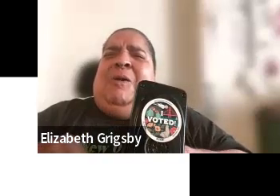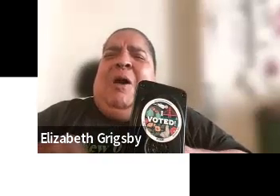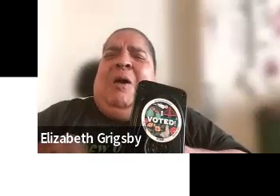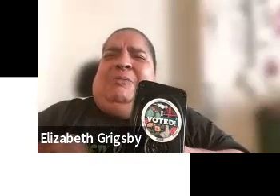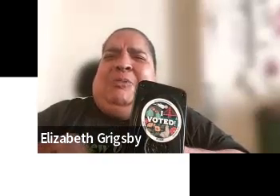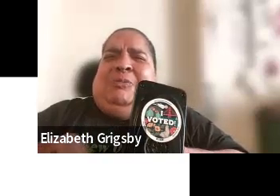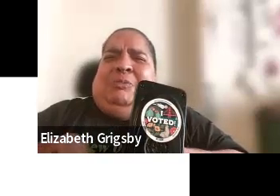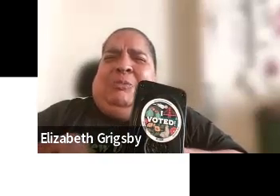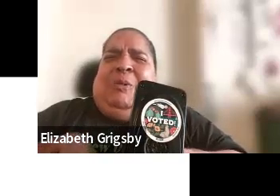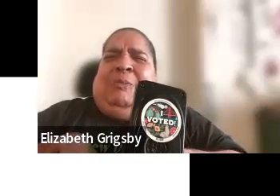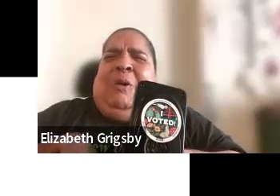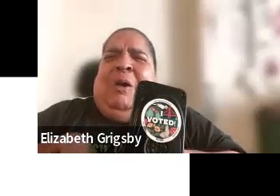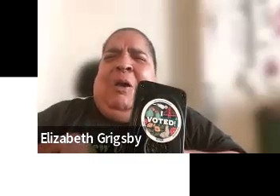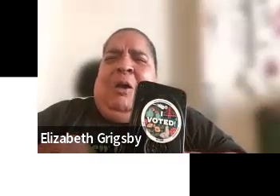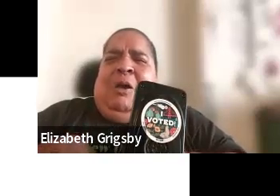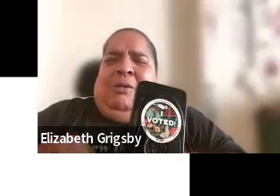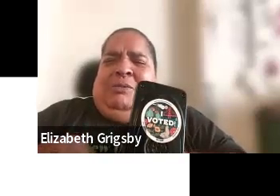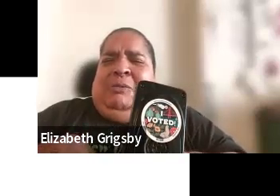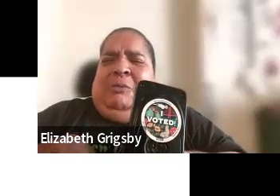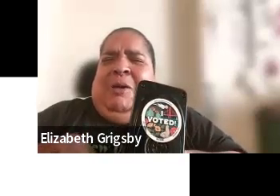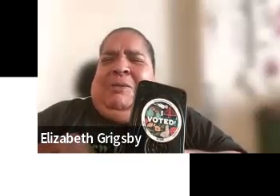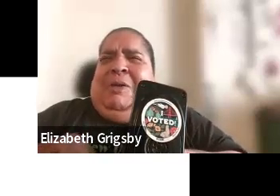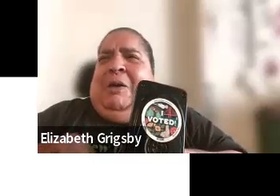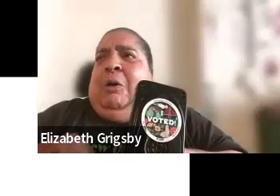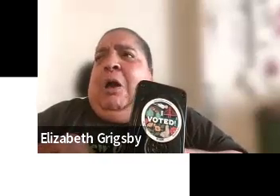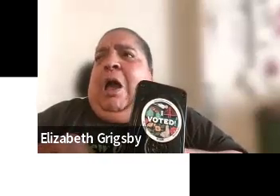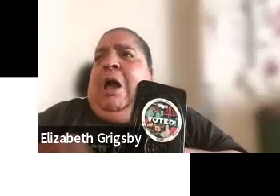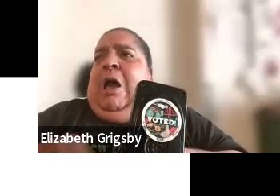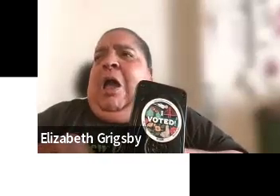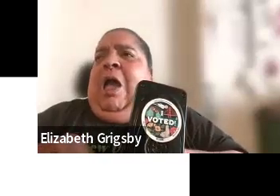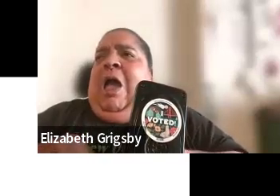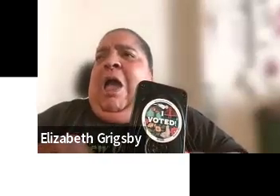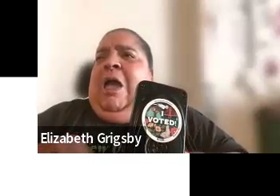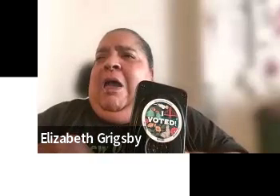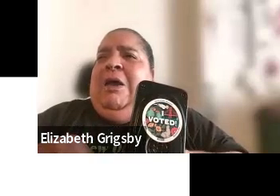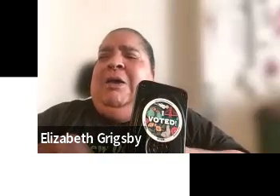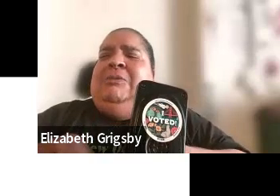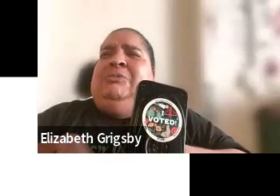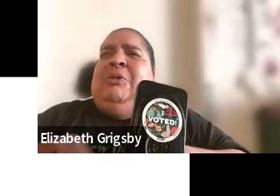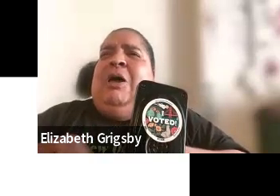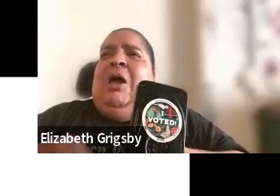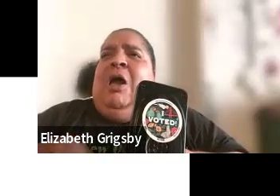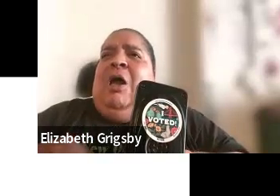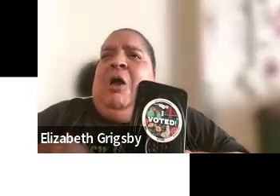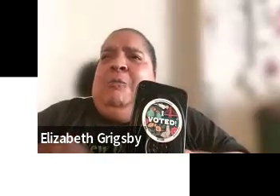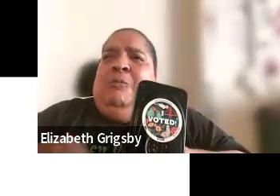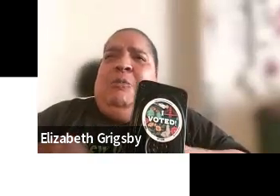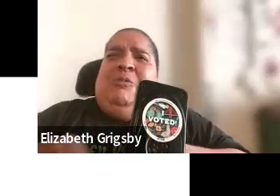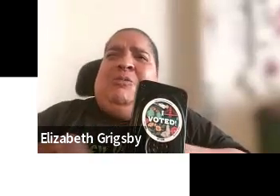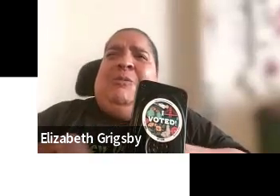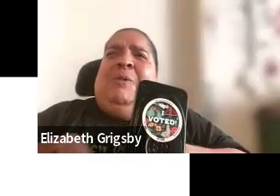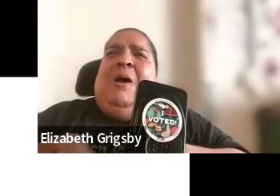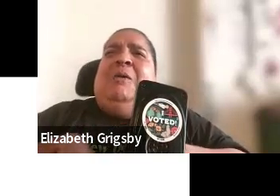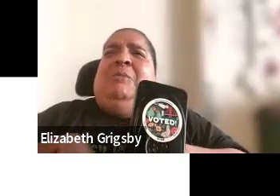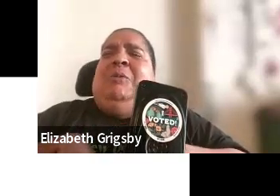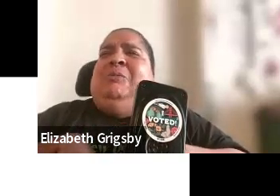I'm going off the script right now. It's